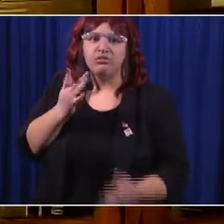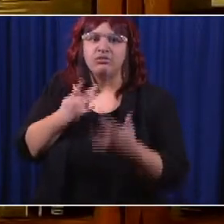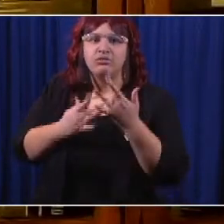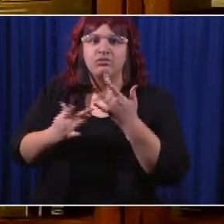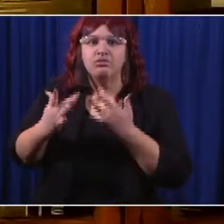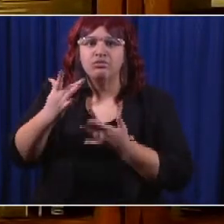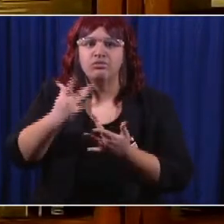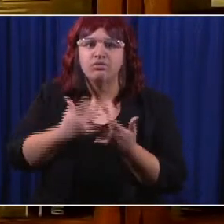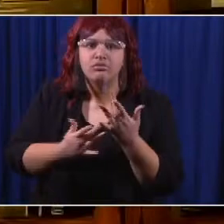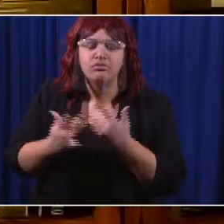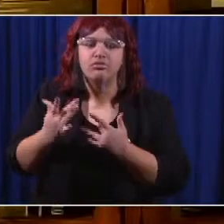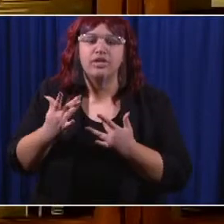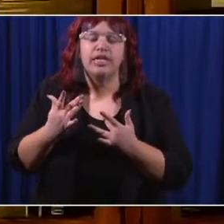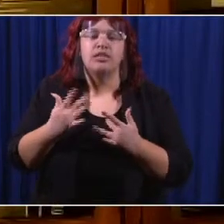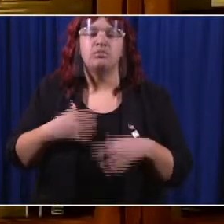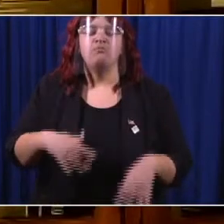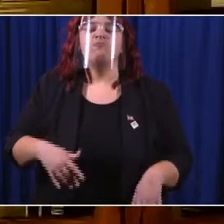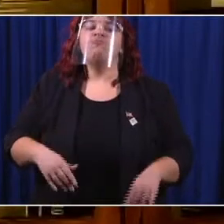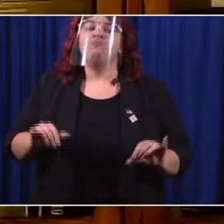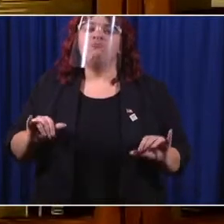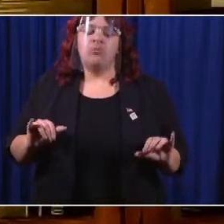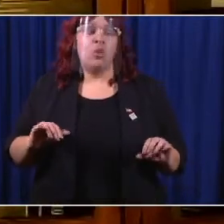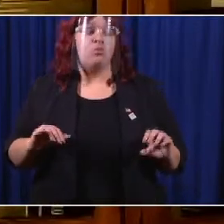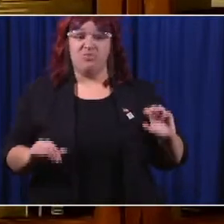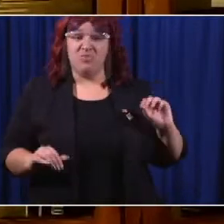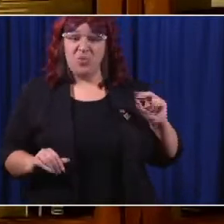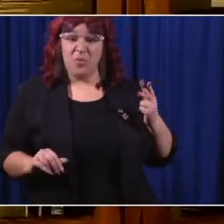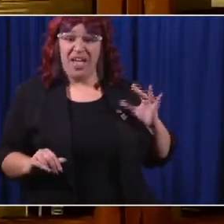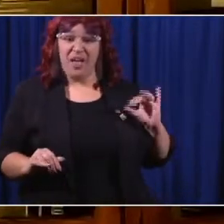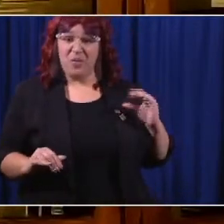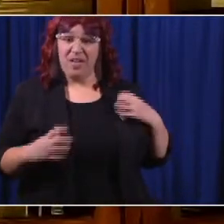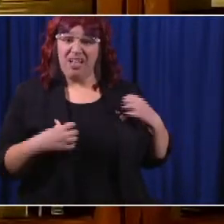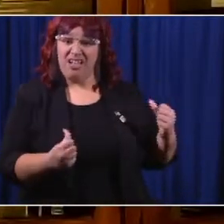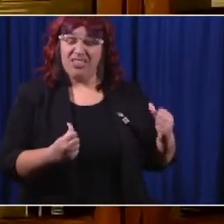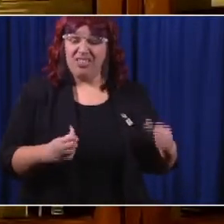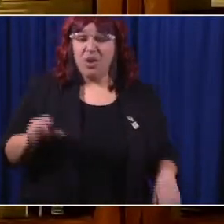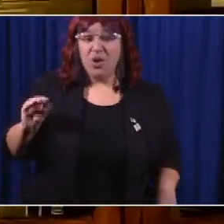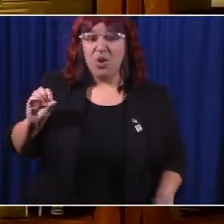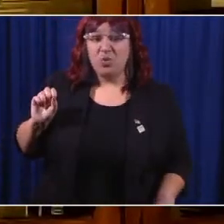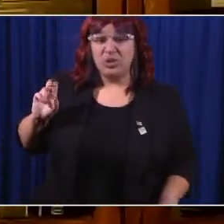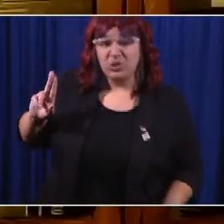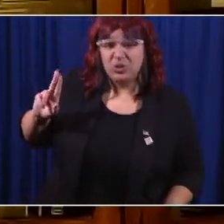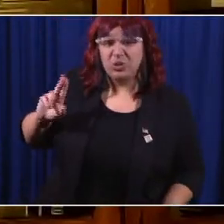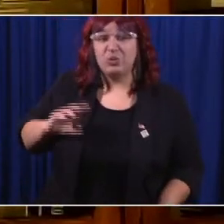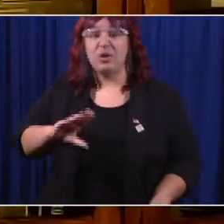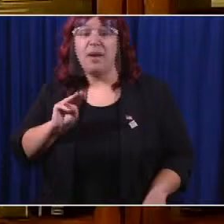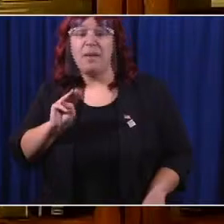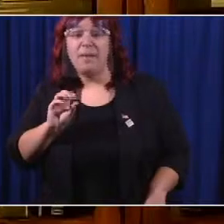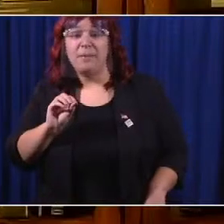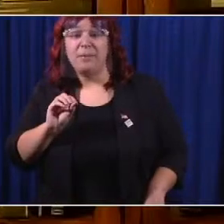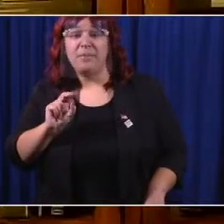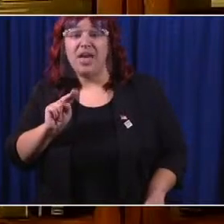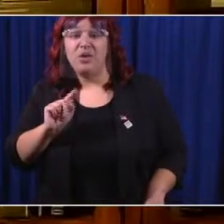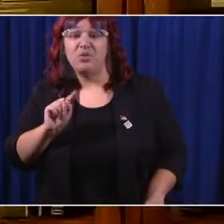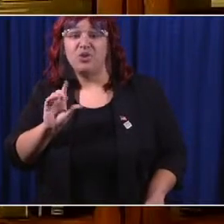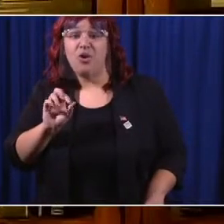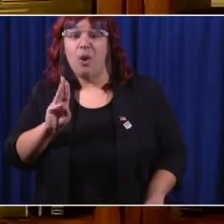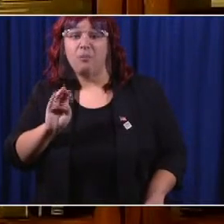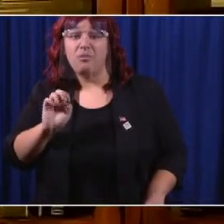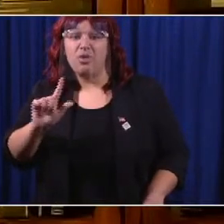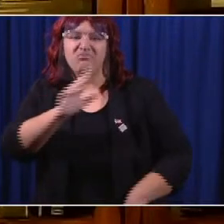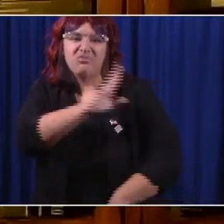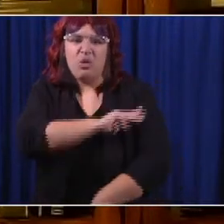State, Ohio Health, and Mount Carmel each offered, and they were able to come and pick up a handful of ventilators that got them to